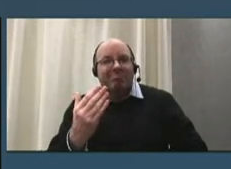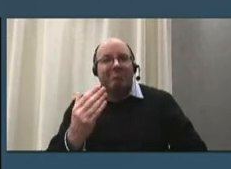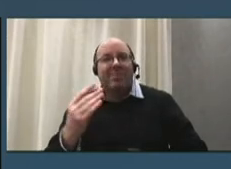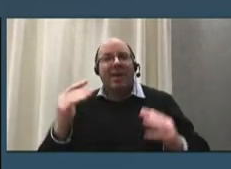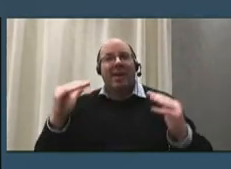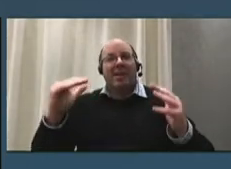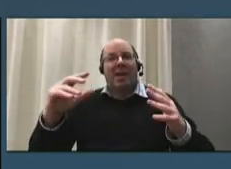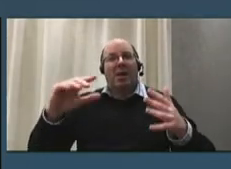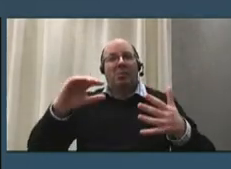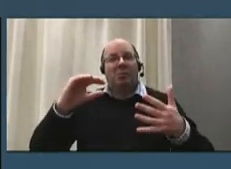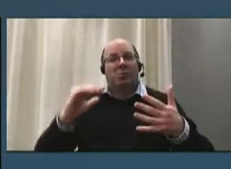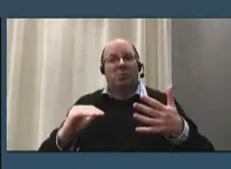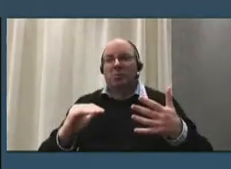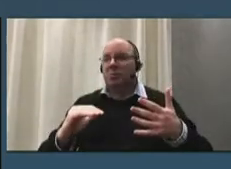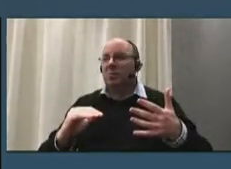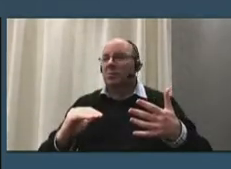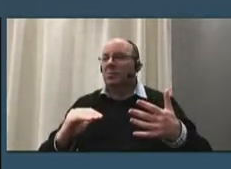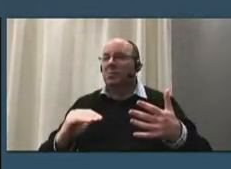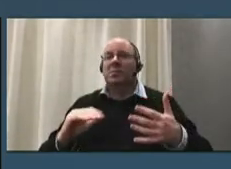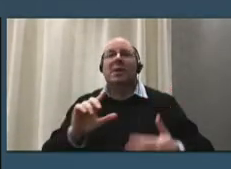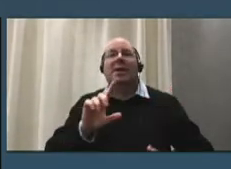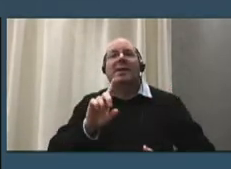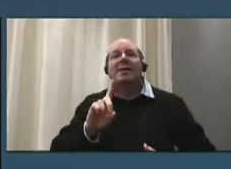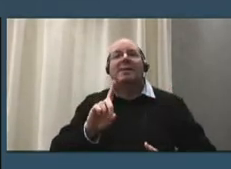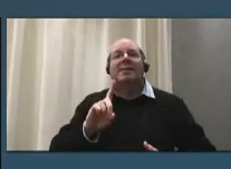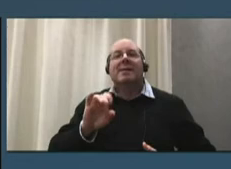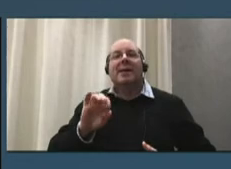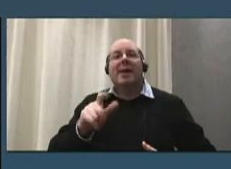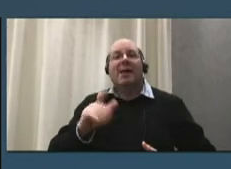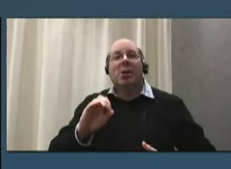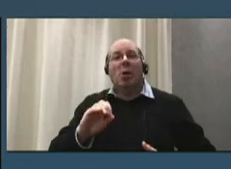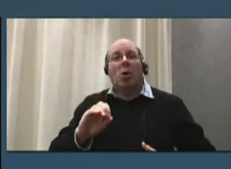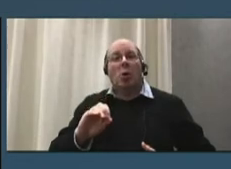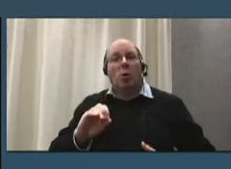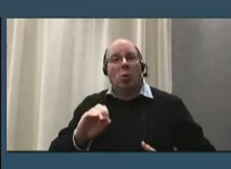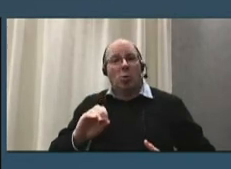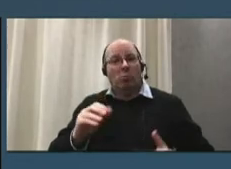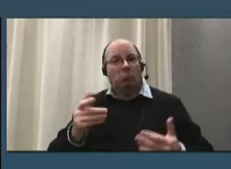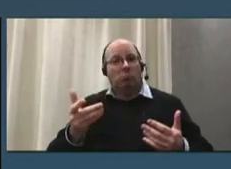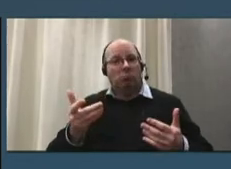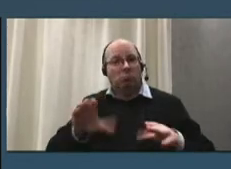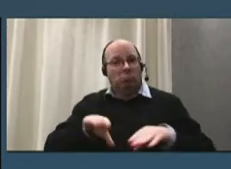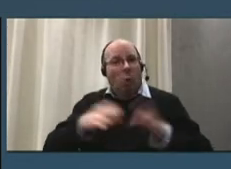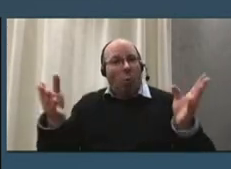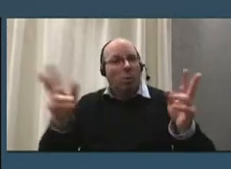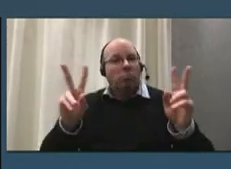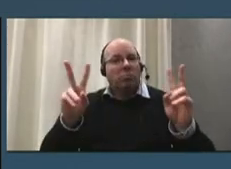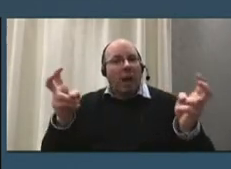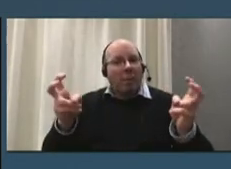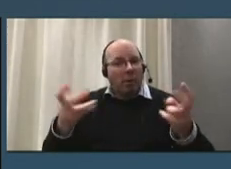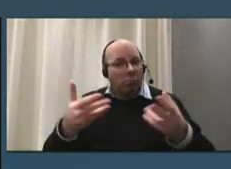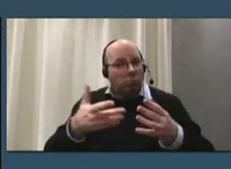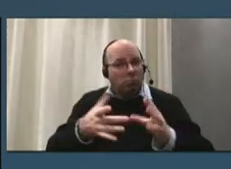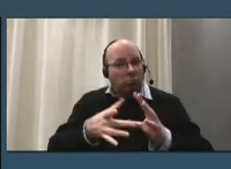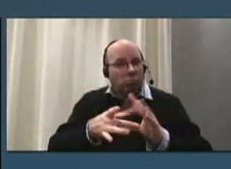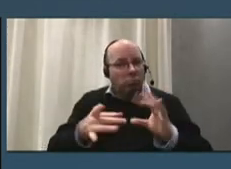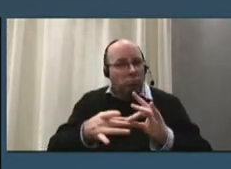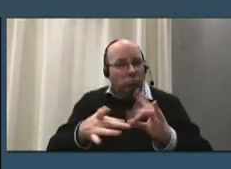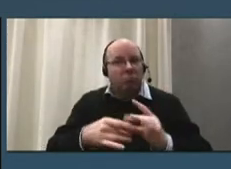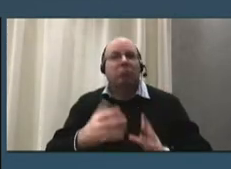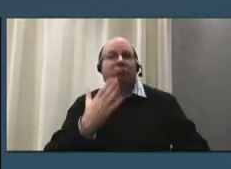Diego to lead the next conversation, the next topic. Thank you. Thank you, Byron. Dr.